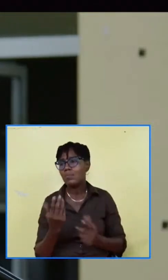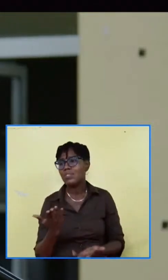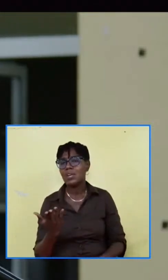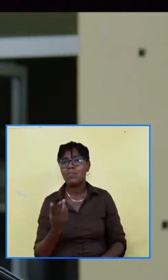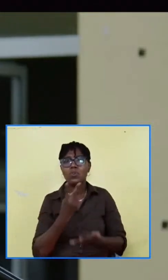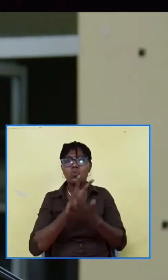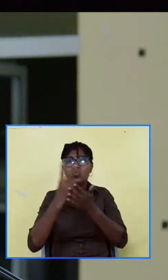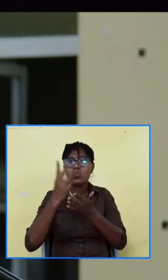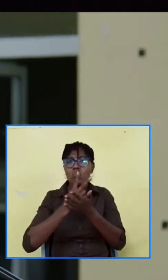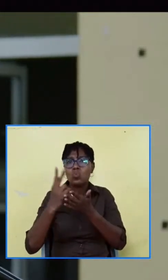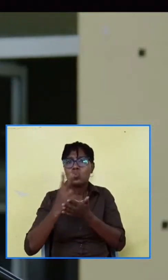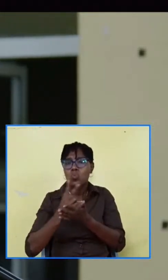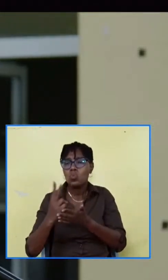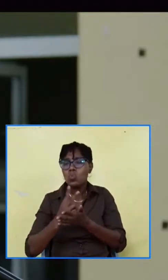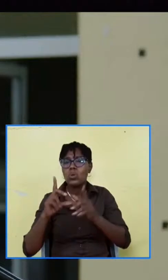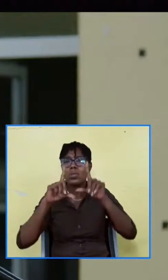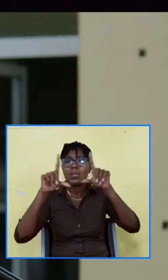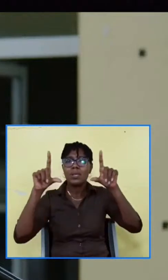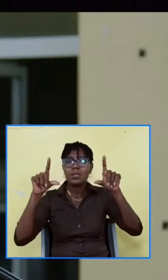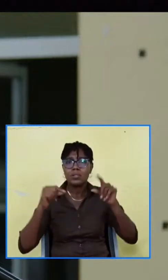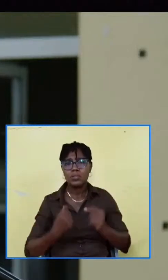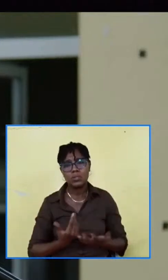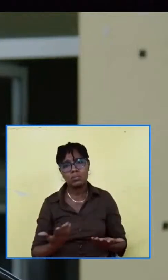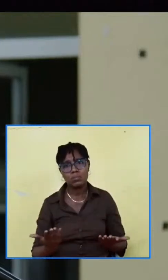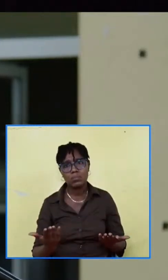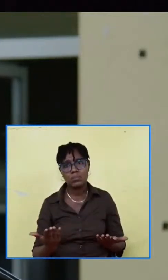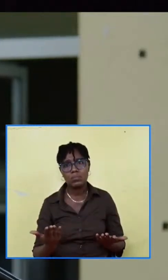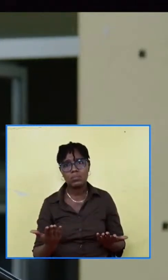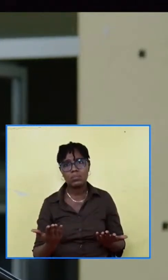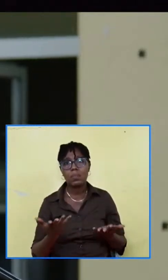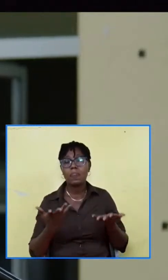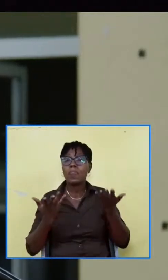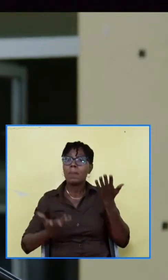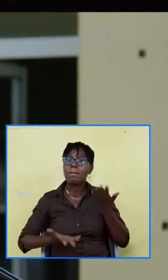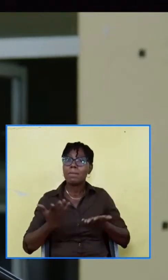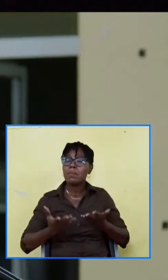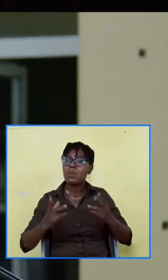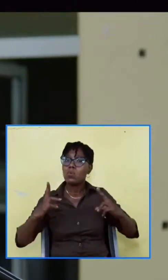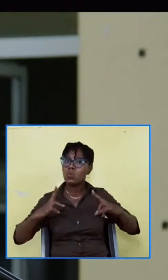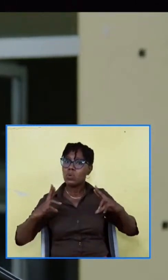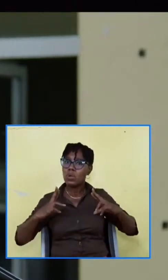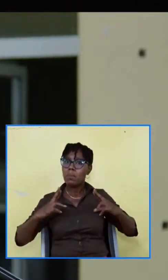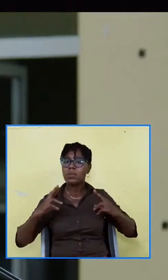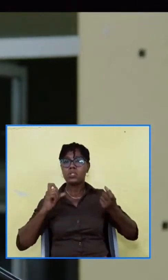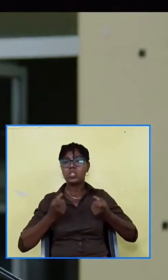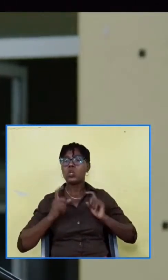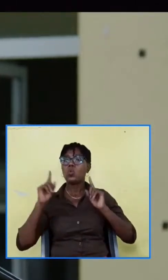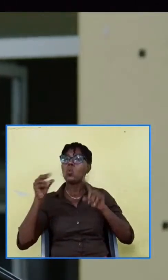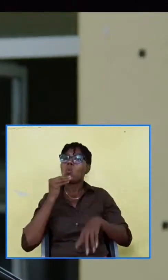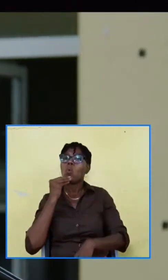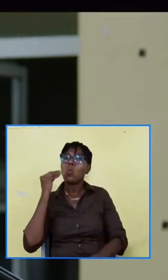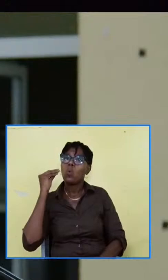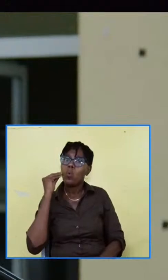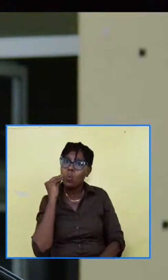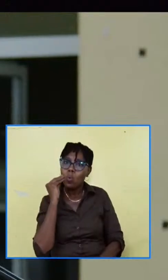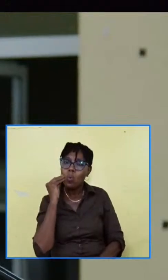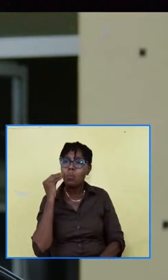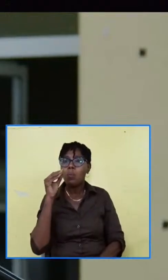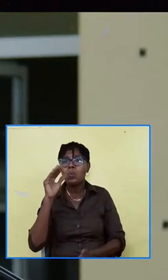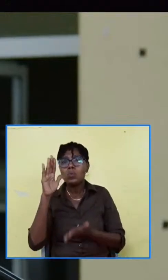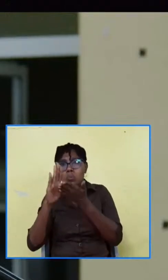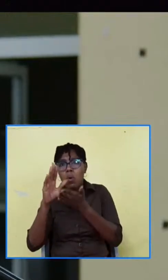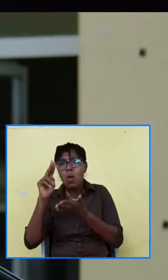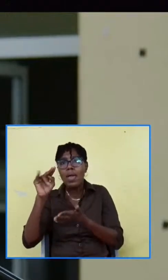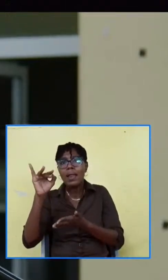Maybe retirement looks like you go home and you depend on maybe a smaller NIS pension and private